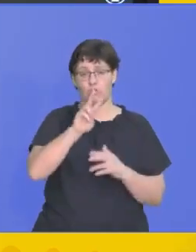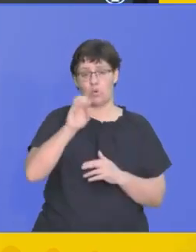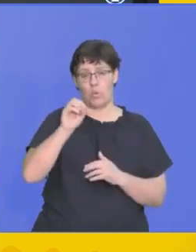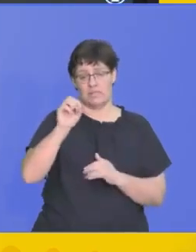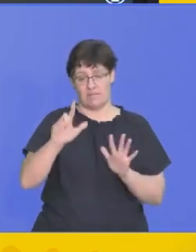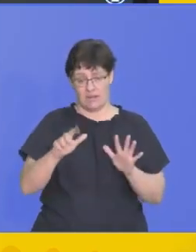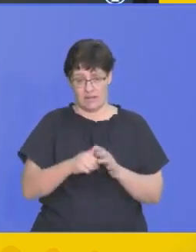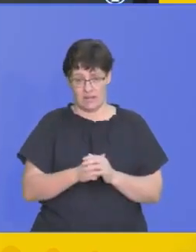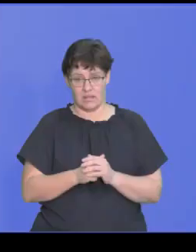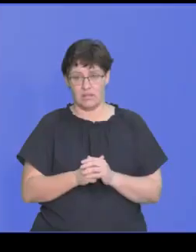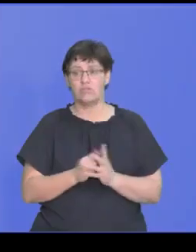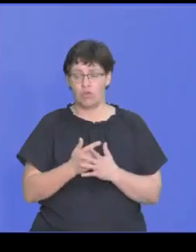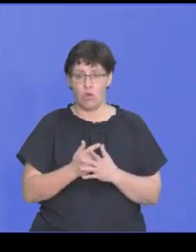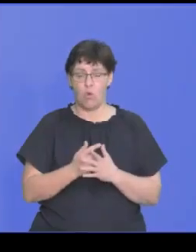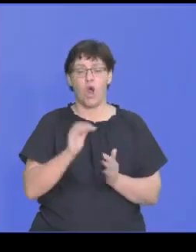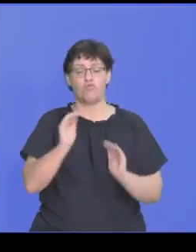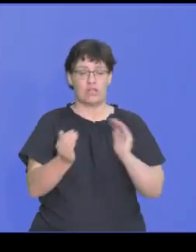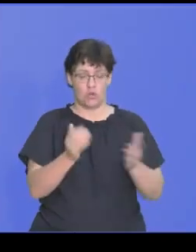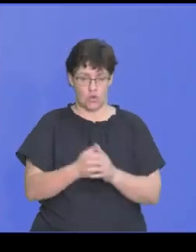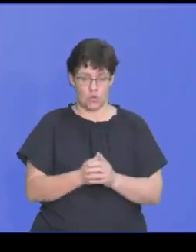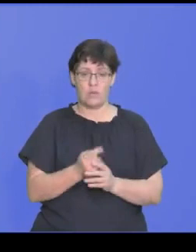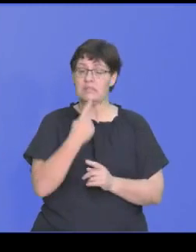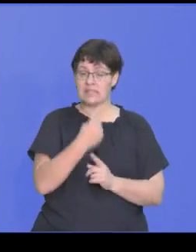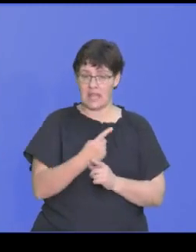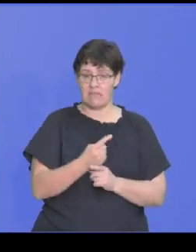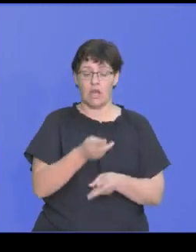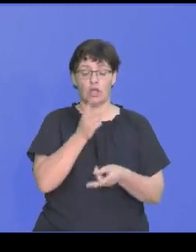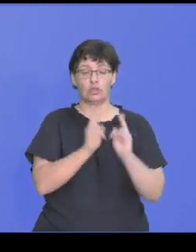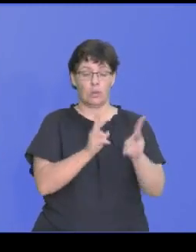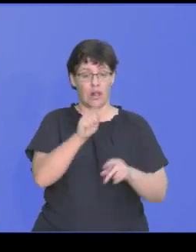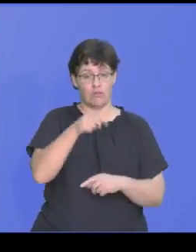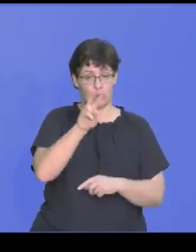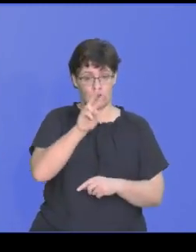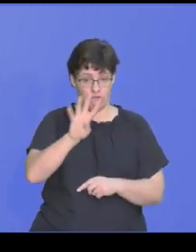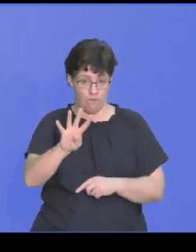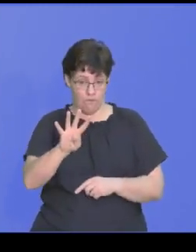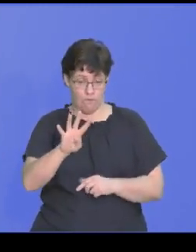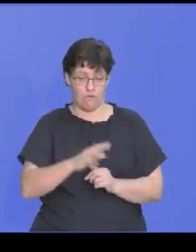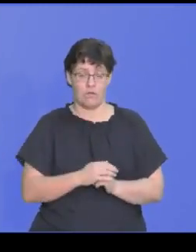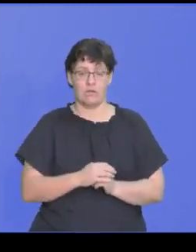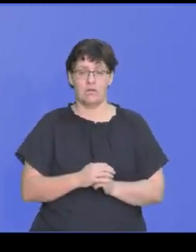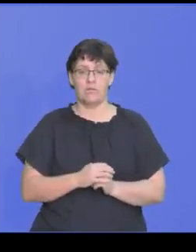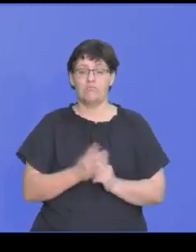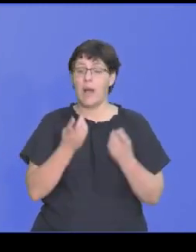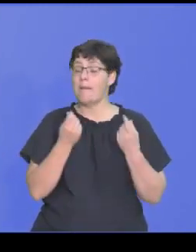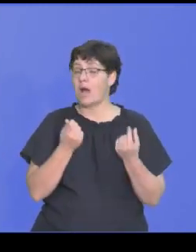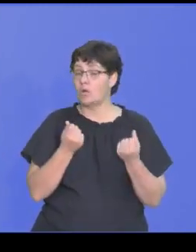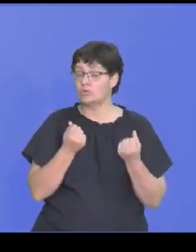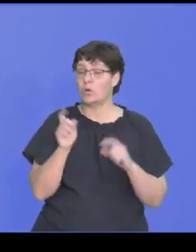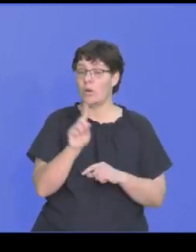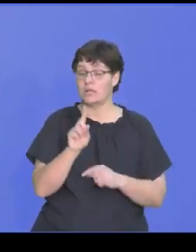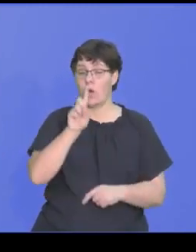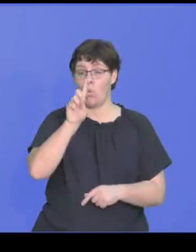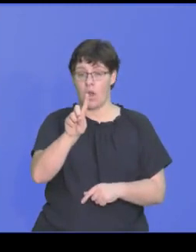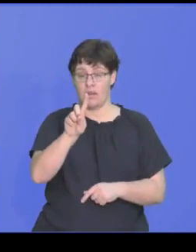for 2017. So I'm going to write it as a ratio, and I'm going to say my 12 Rand 24 was an